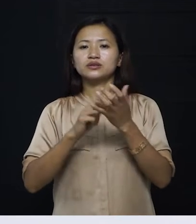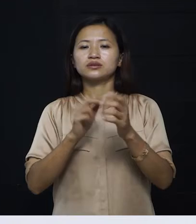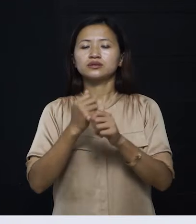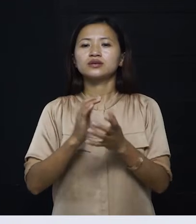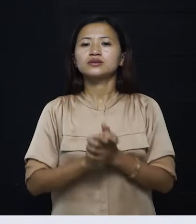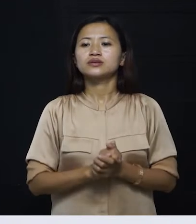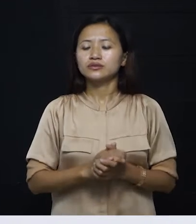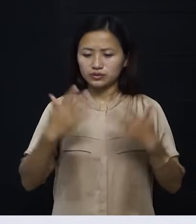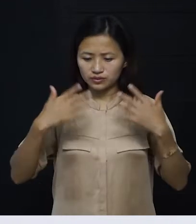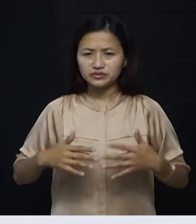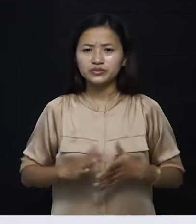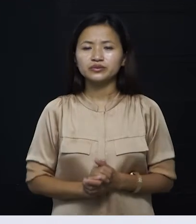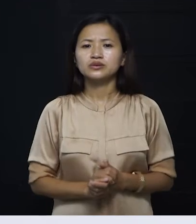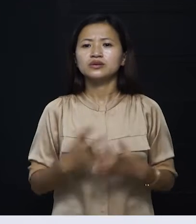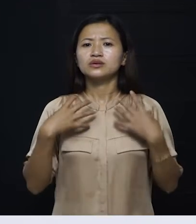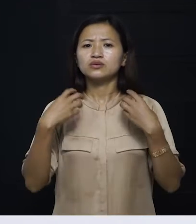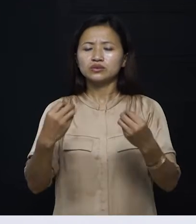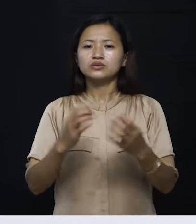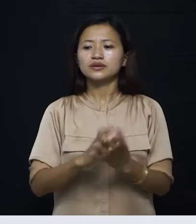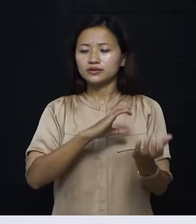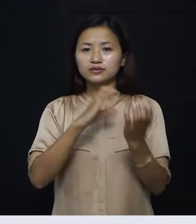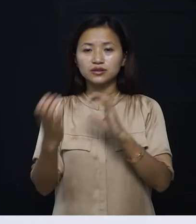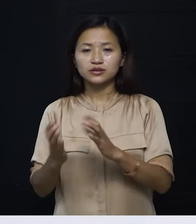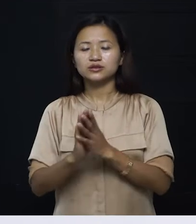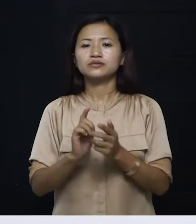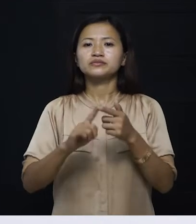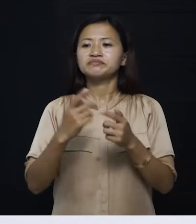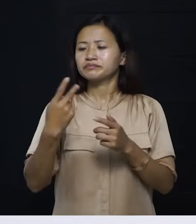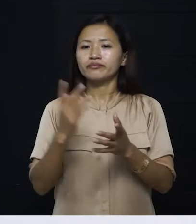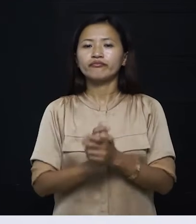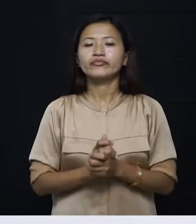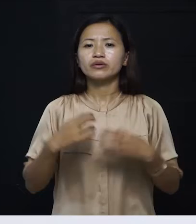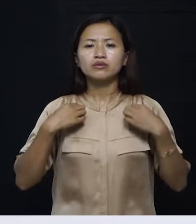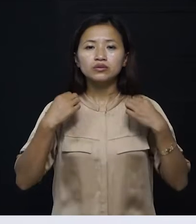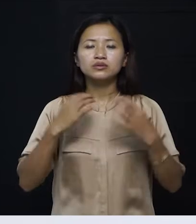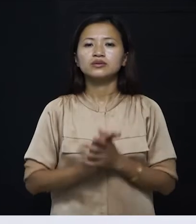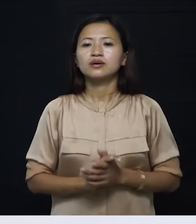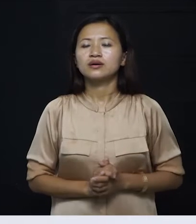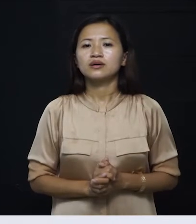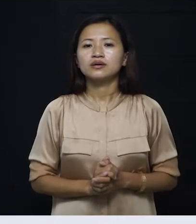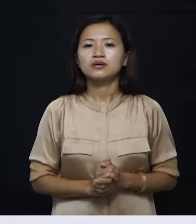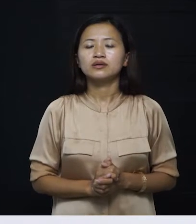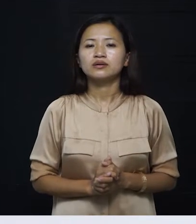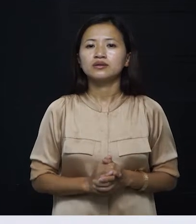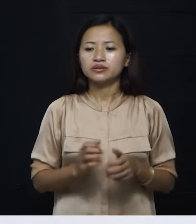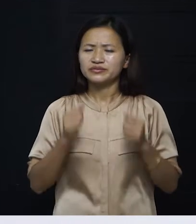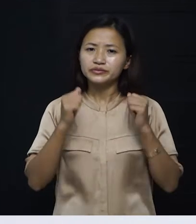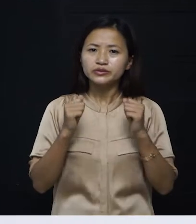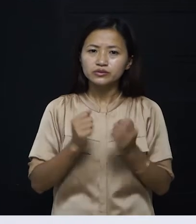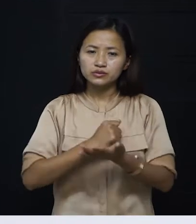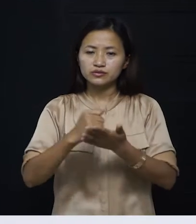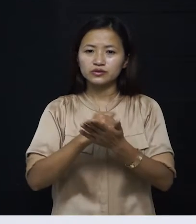wheat, isn't it? I have the wheat and I want to exchange it for clothes. So again, I have to have the difficulty